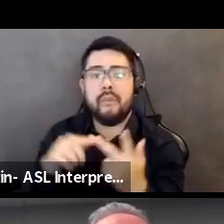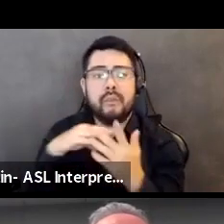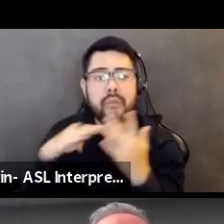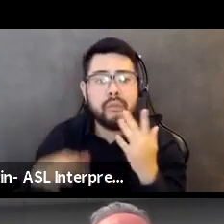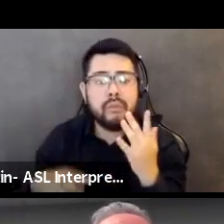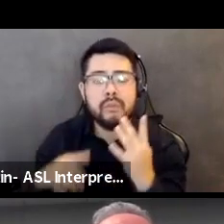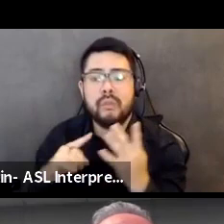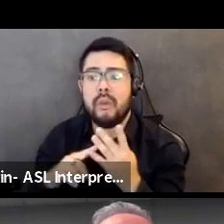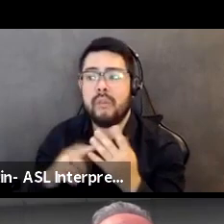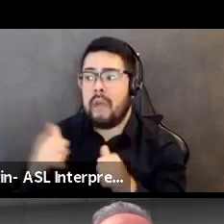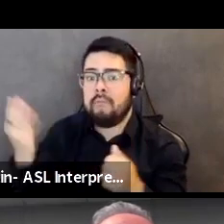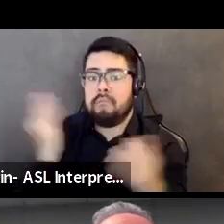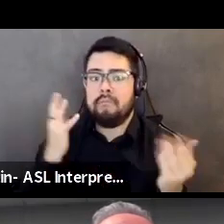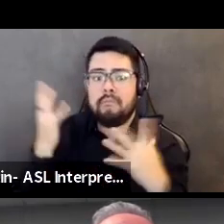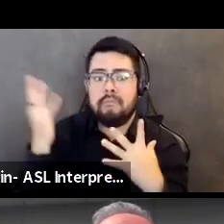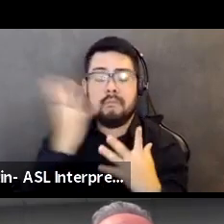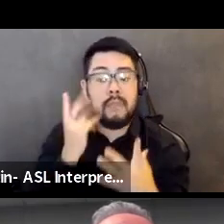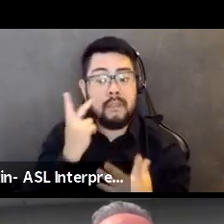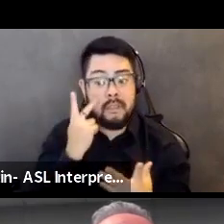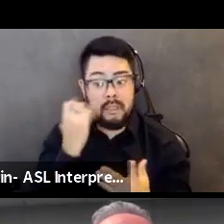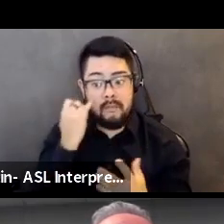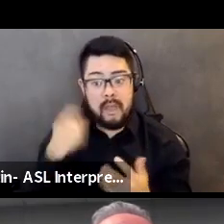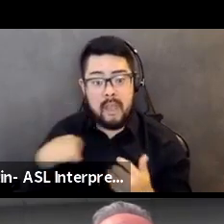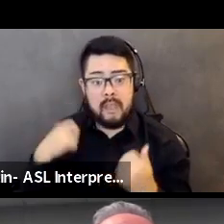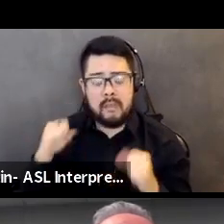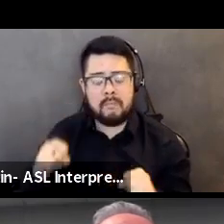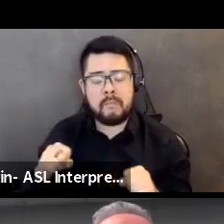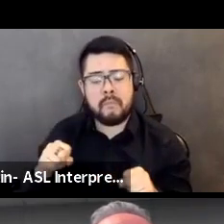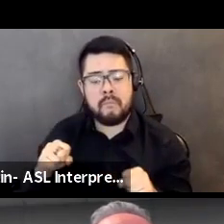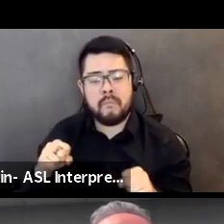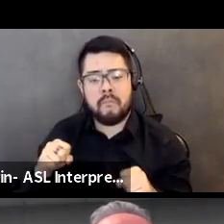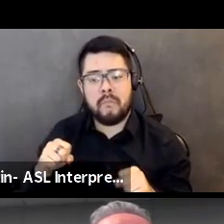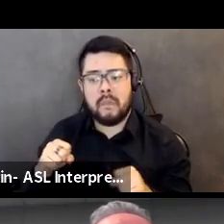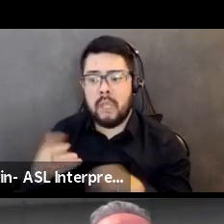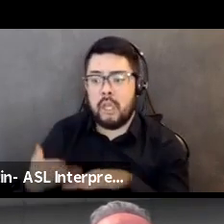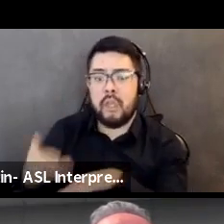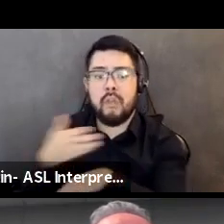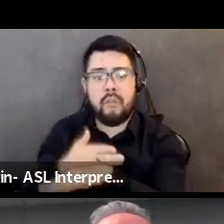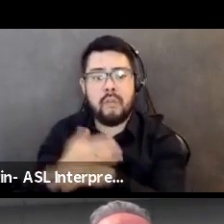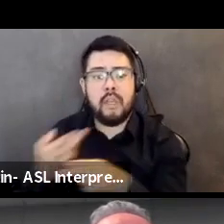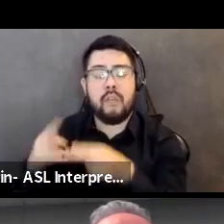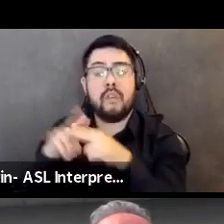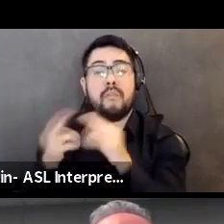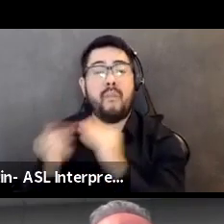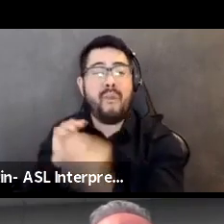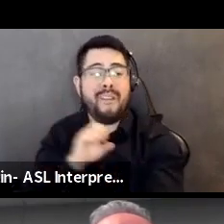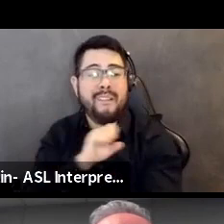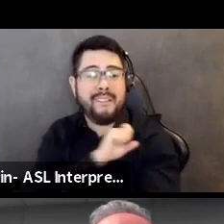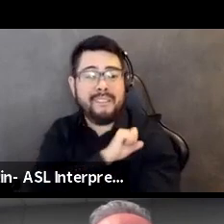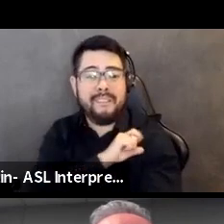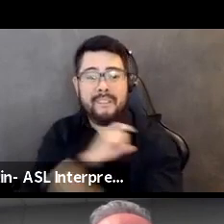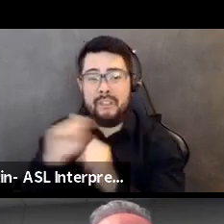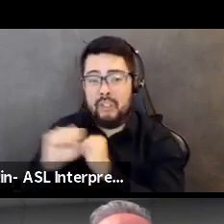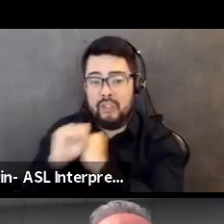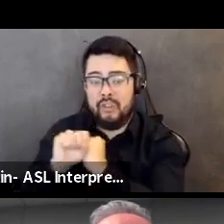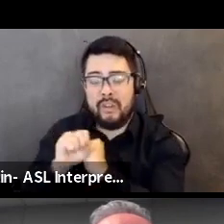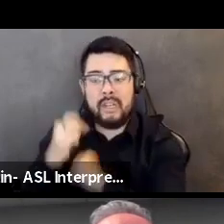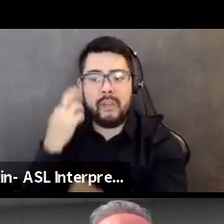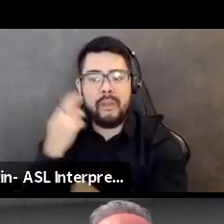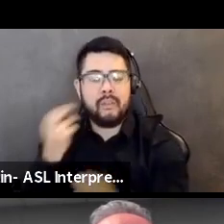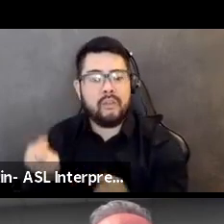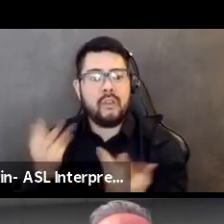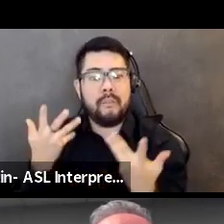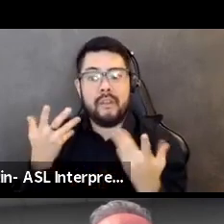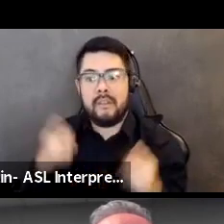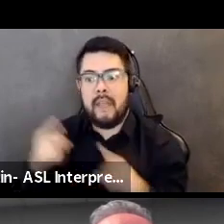imploring me to see if i can get more security in and around that school because of the activity that